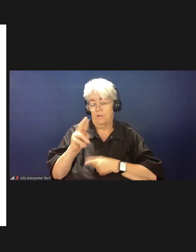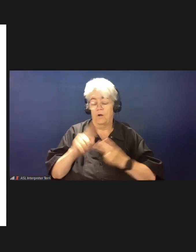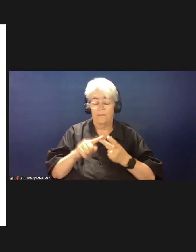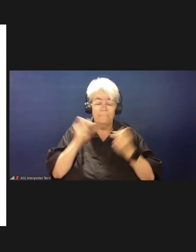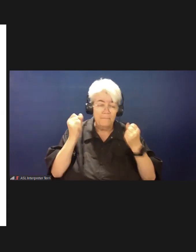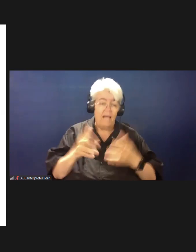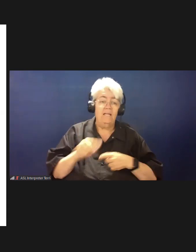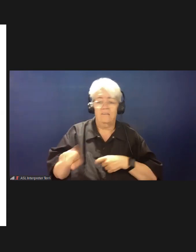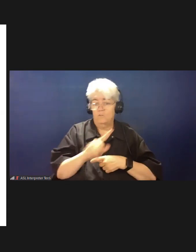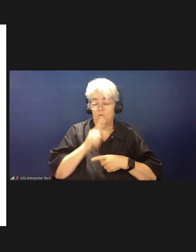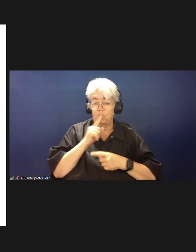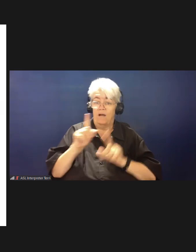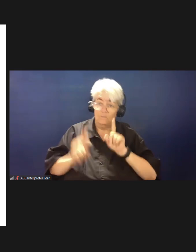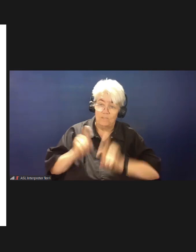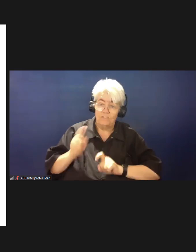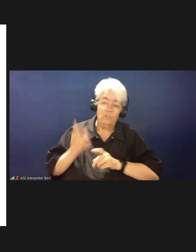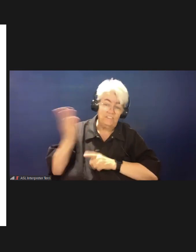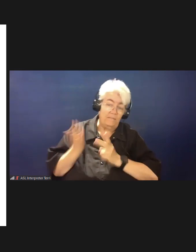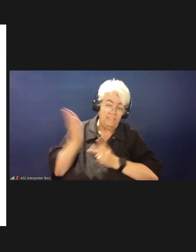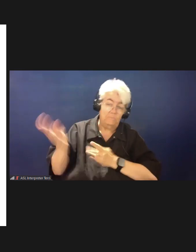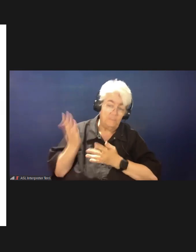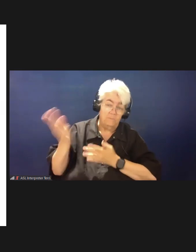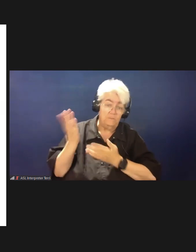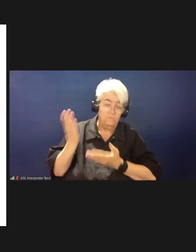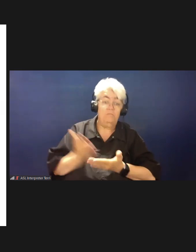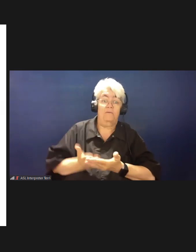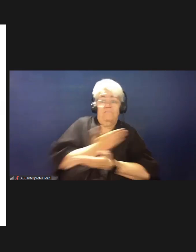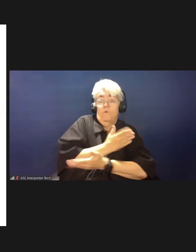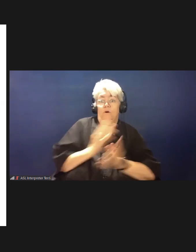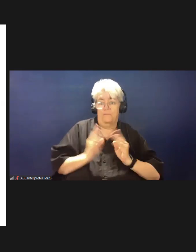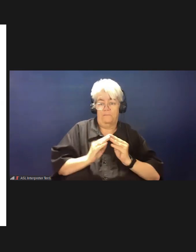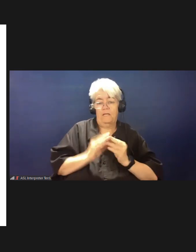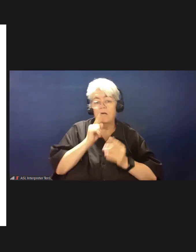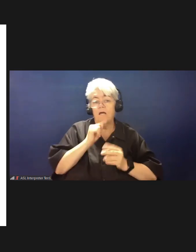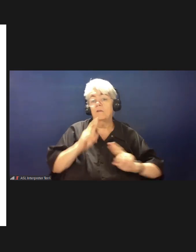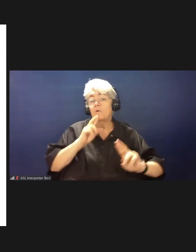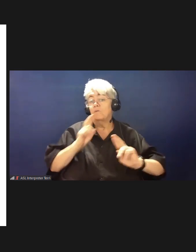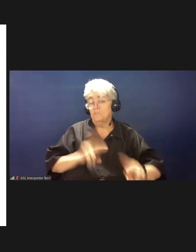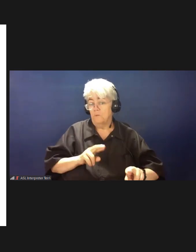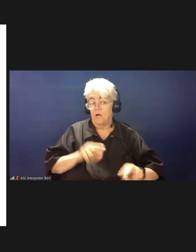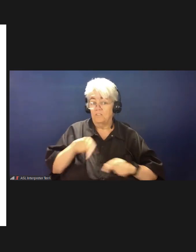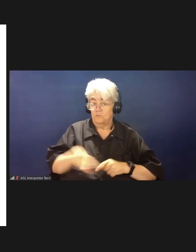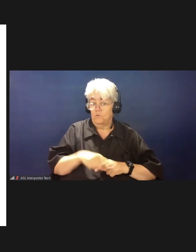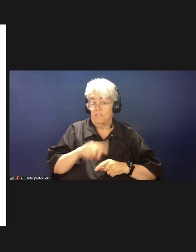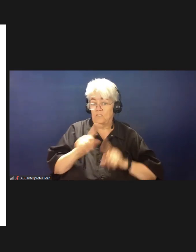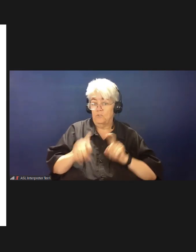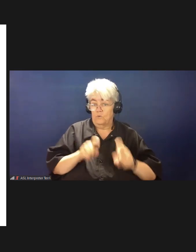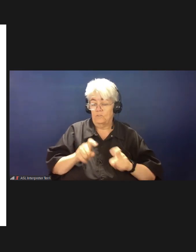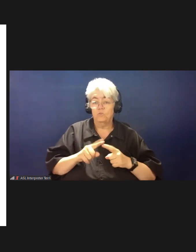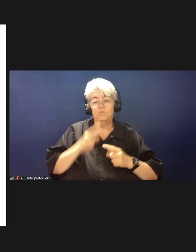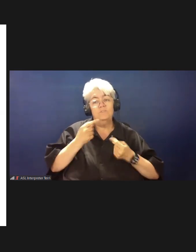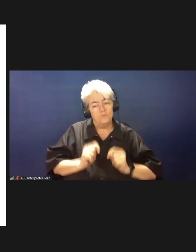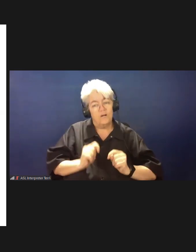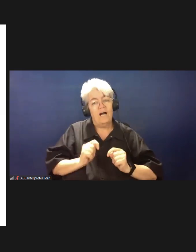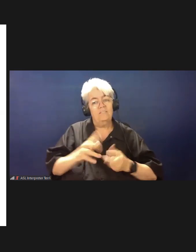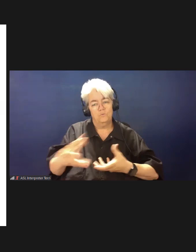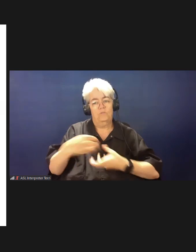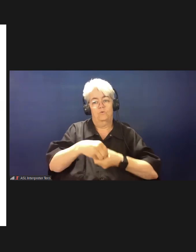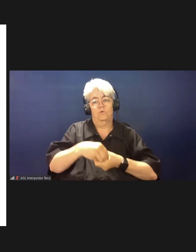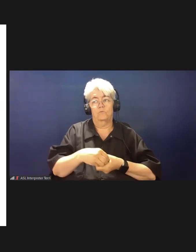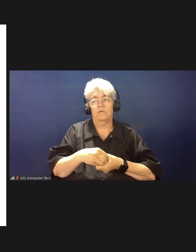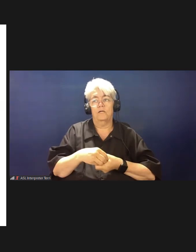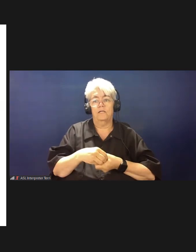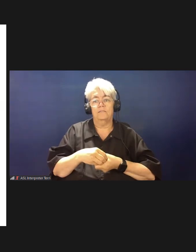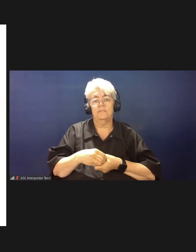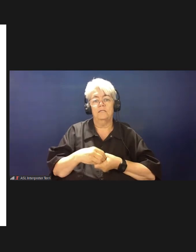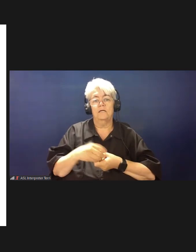questions to us in advance, and our responses to those questions we tried to incorporate into what we've planned to